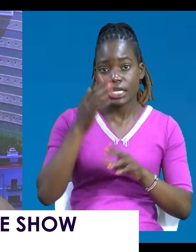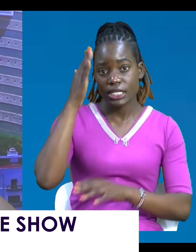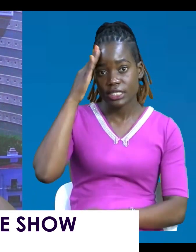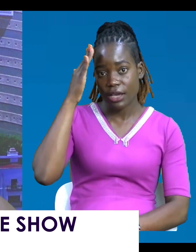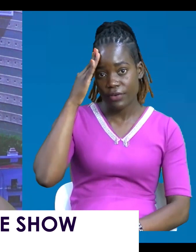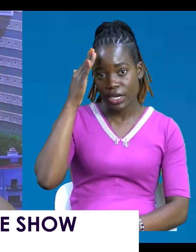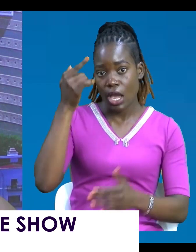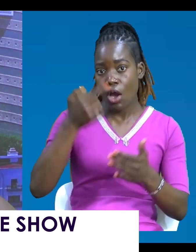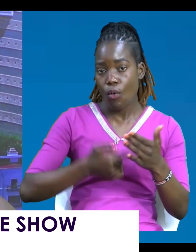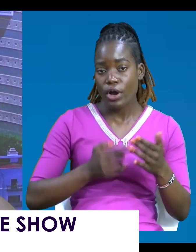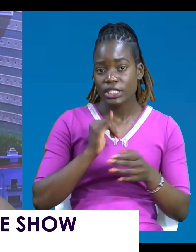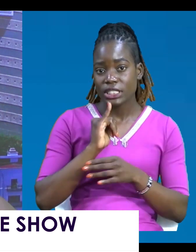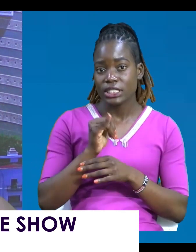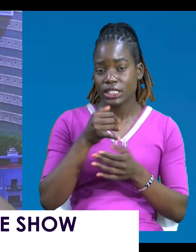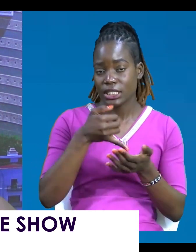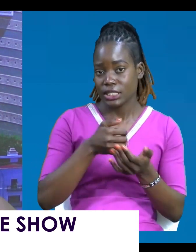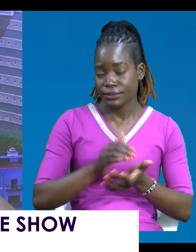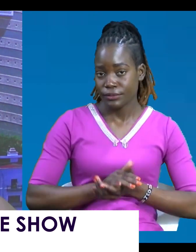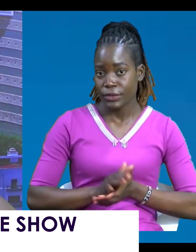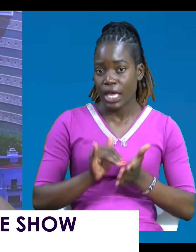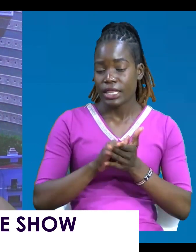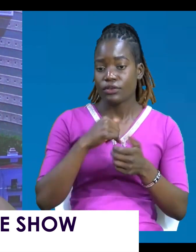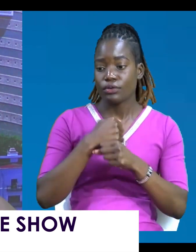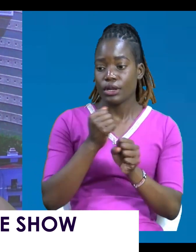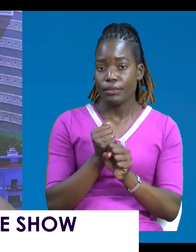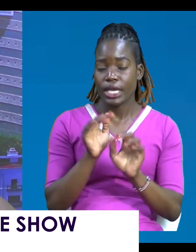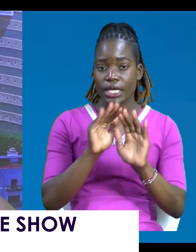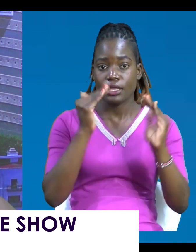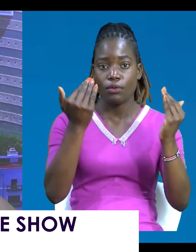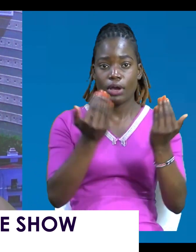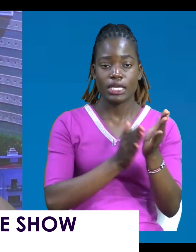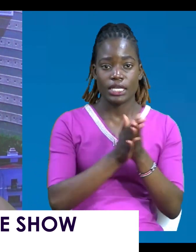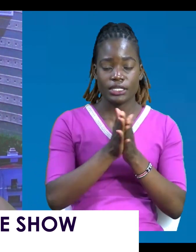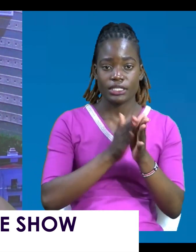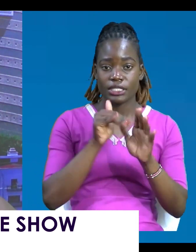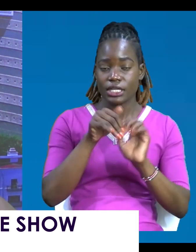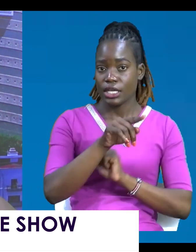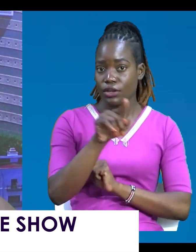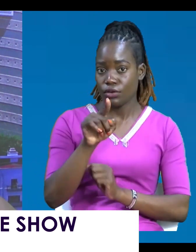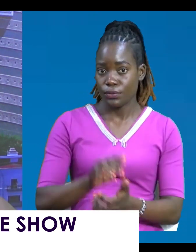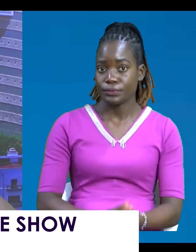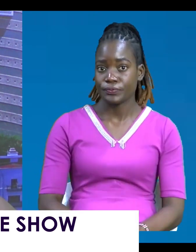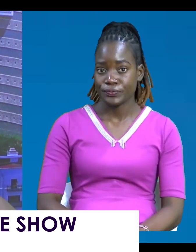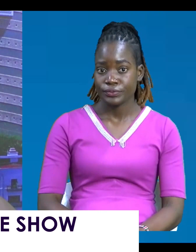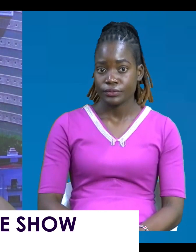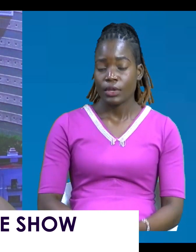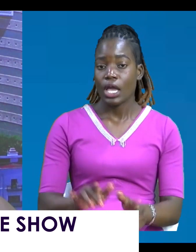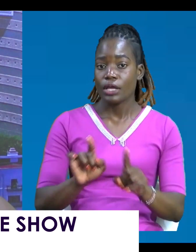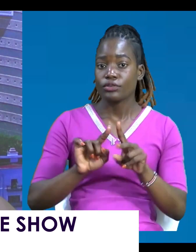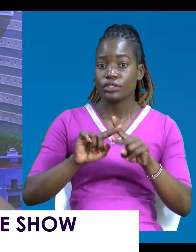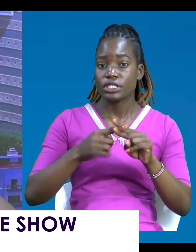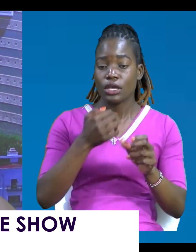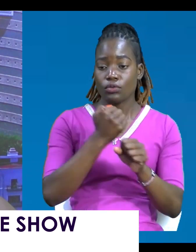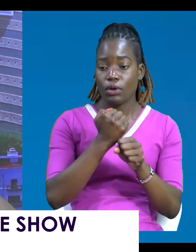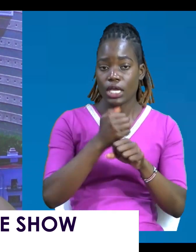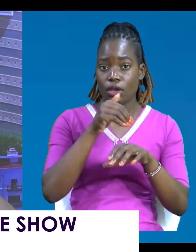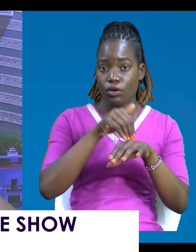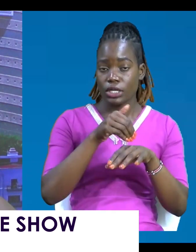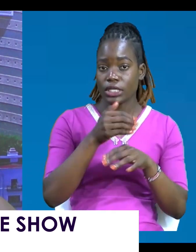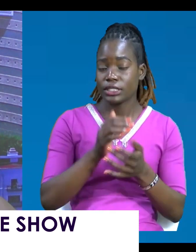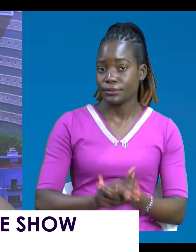discovering what is it that will make the world interested in you, and start working on